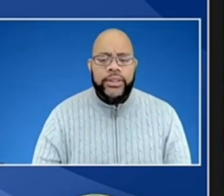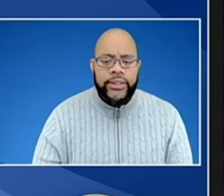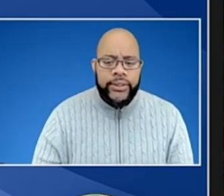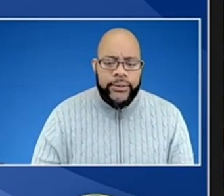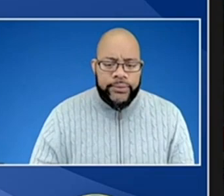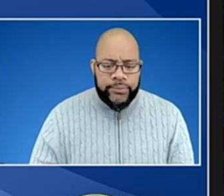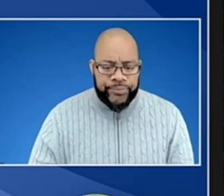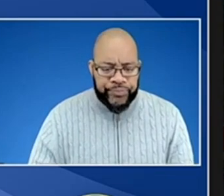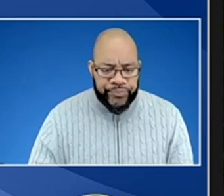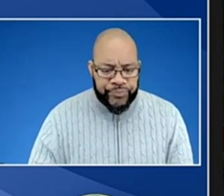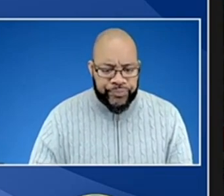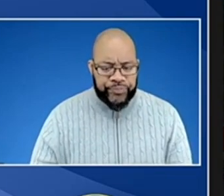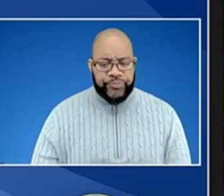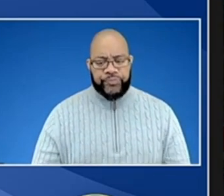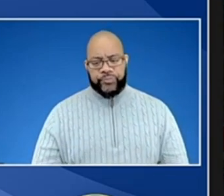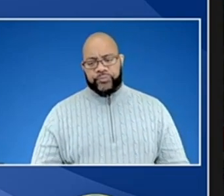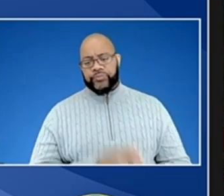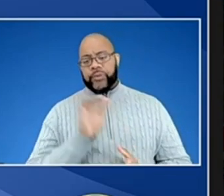that